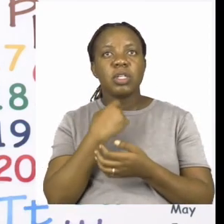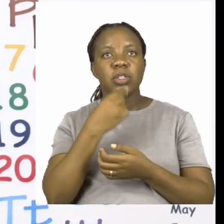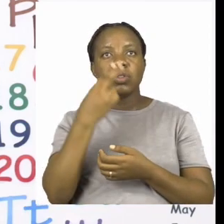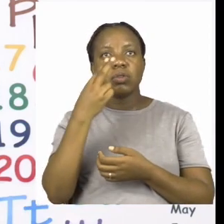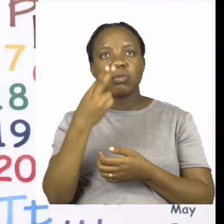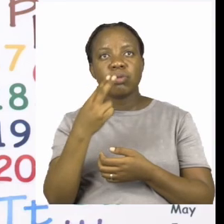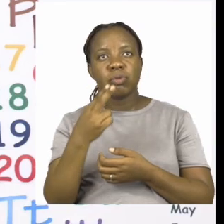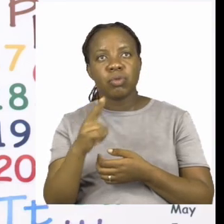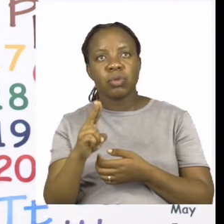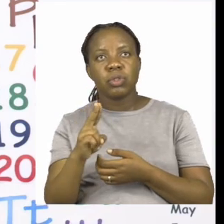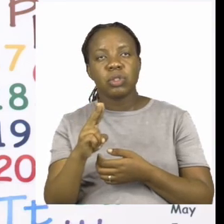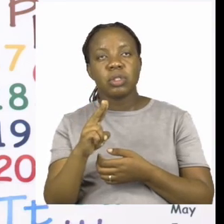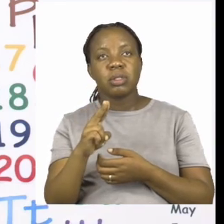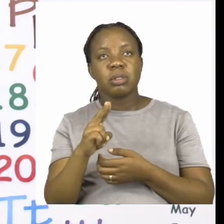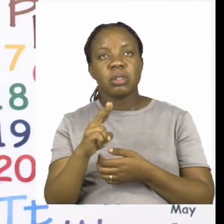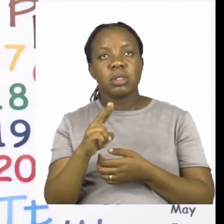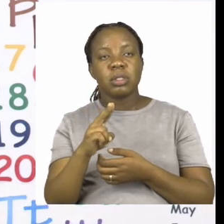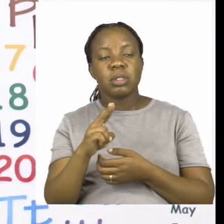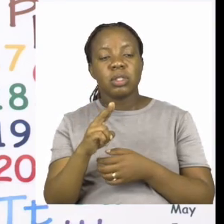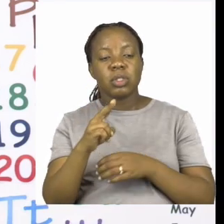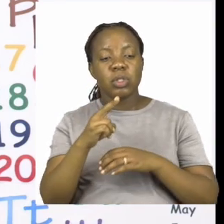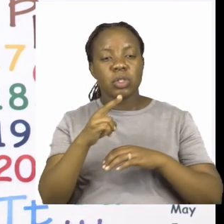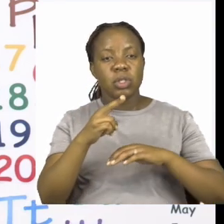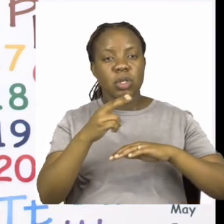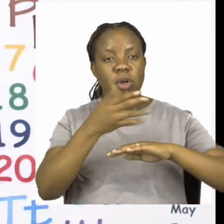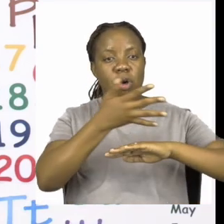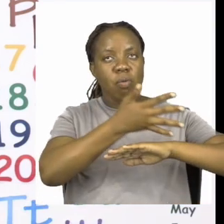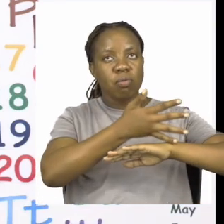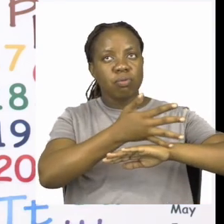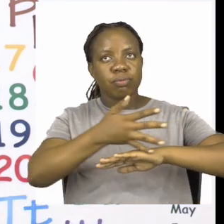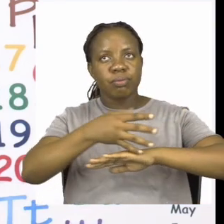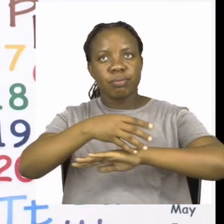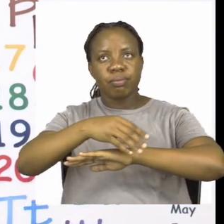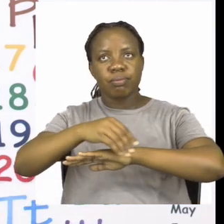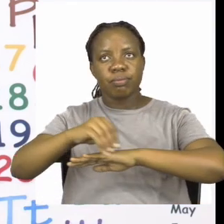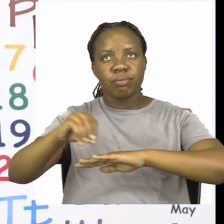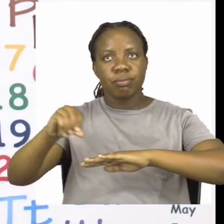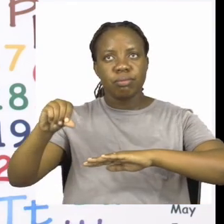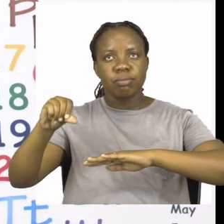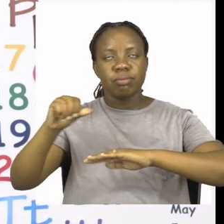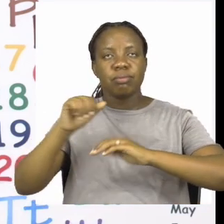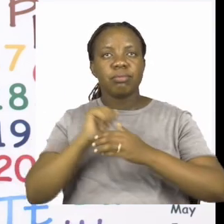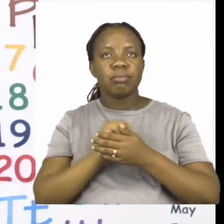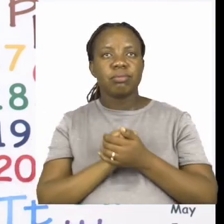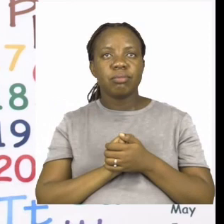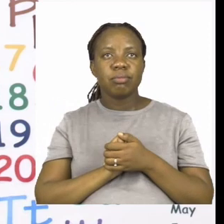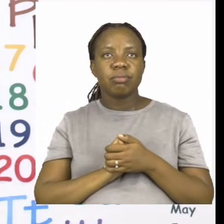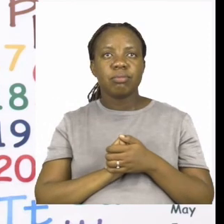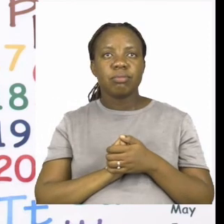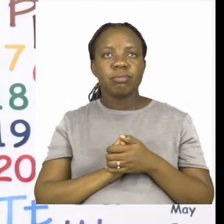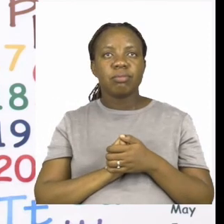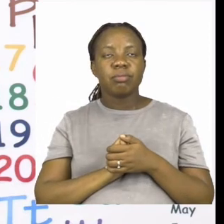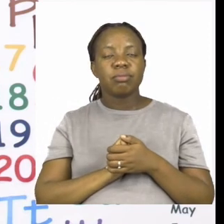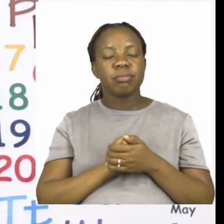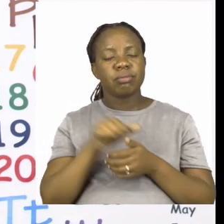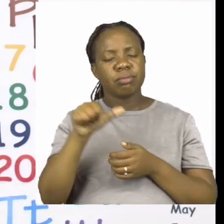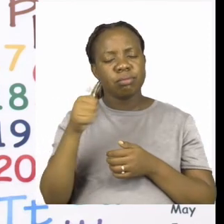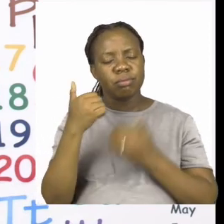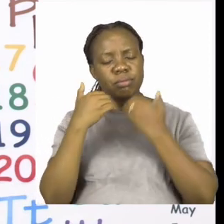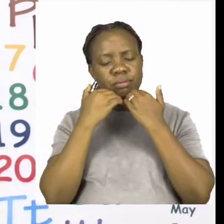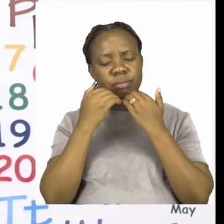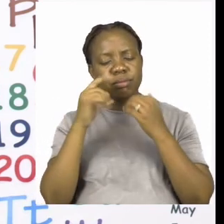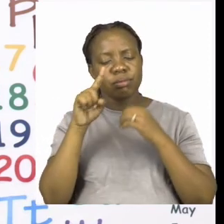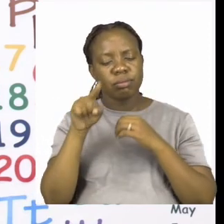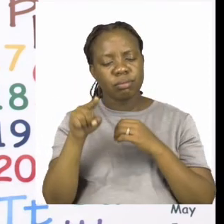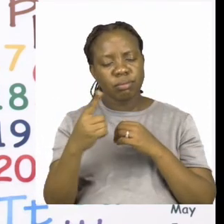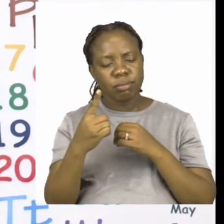is not on the beach. Another important part that we need to remember when we write